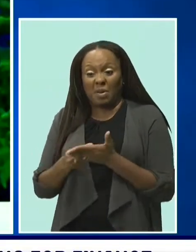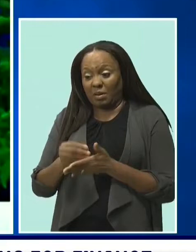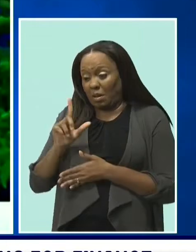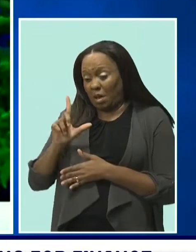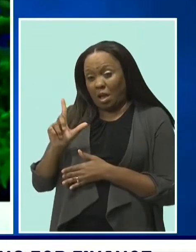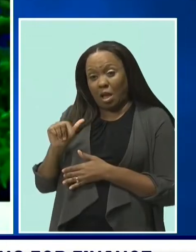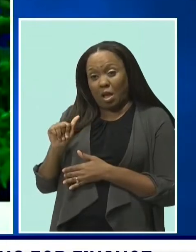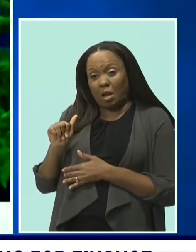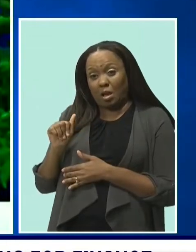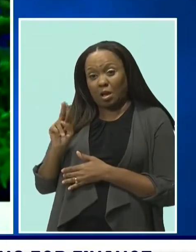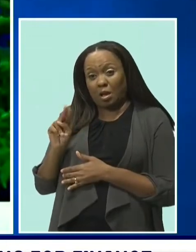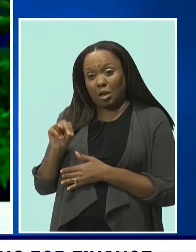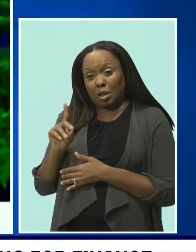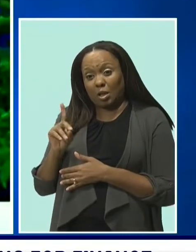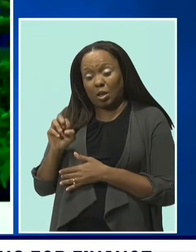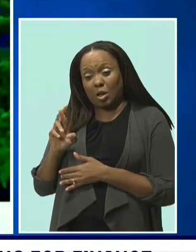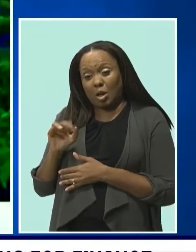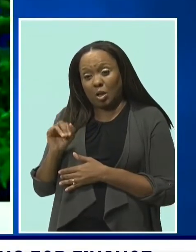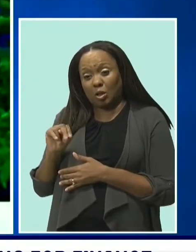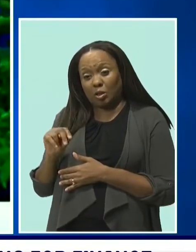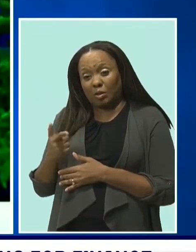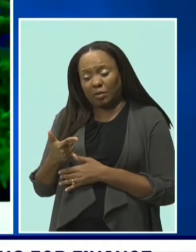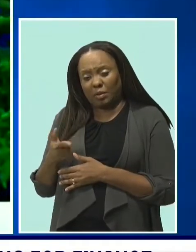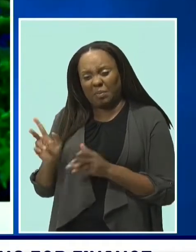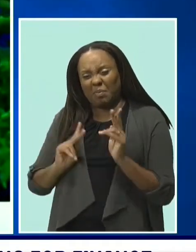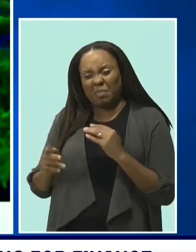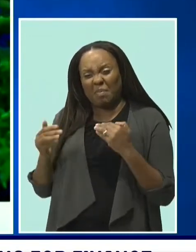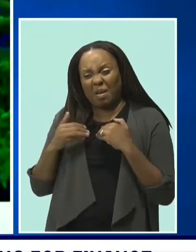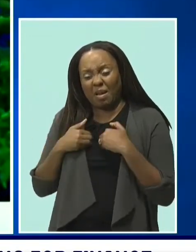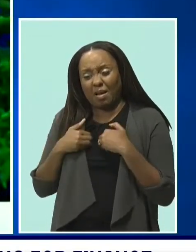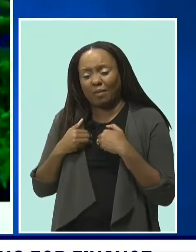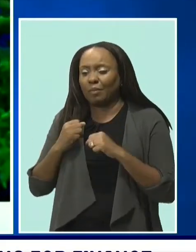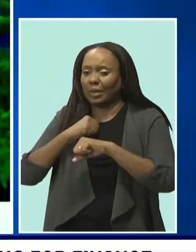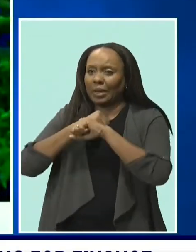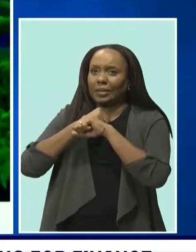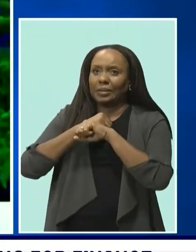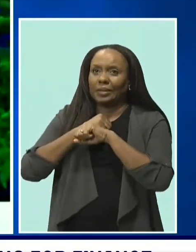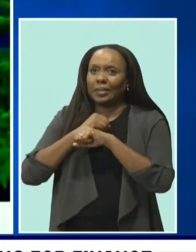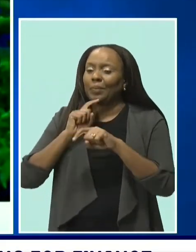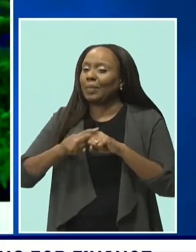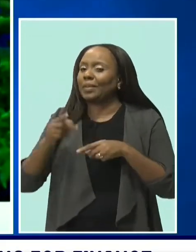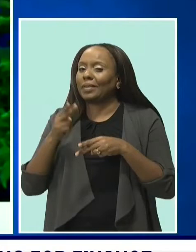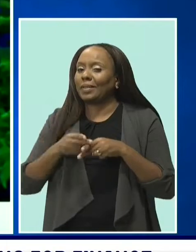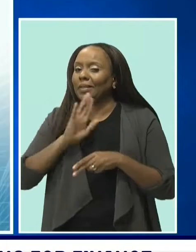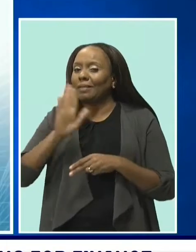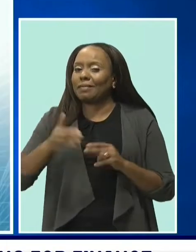are now protected in wealthy countries that produce the lists but are never listed.